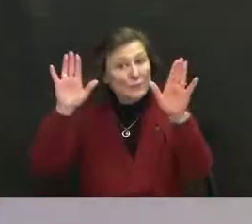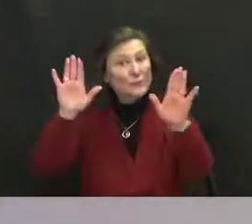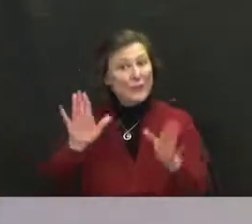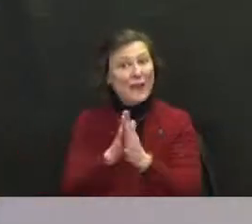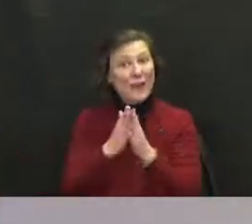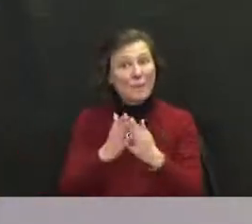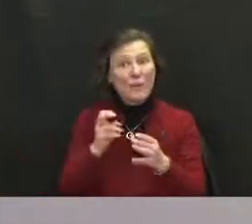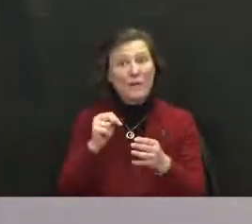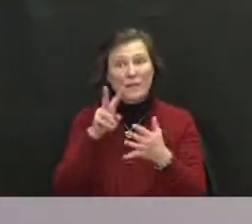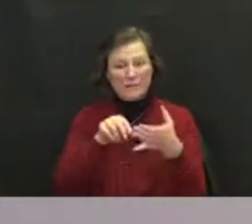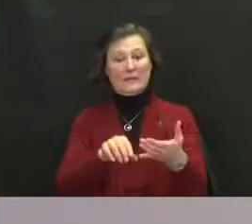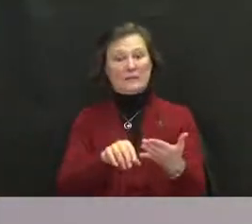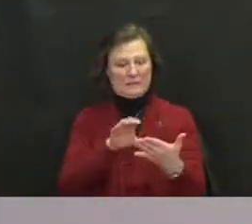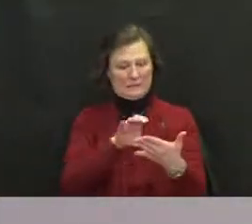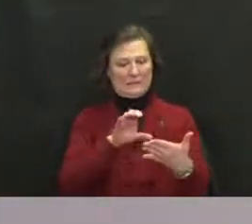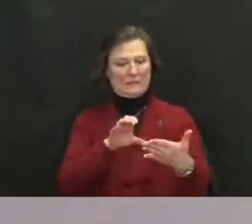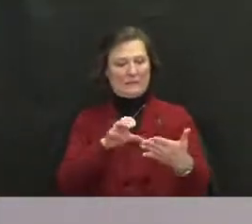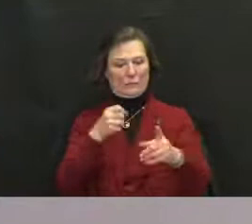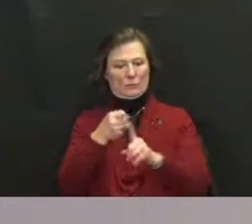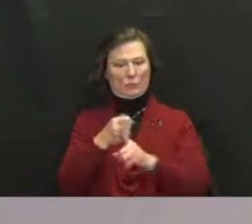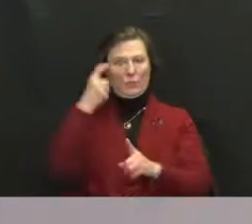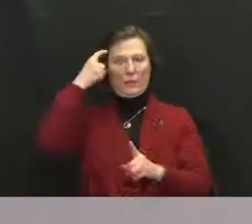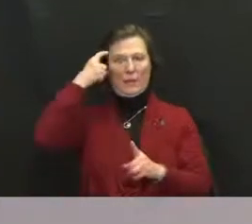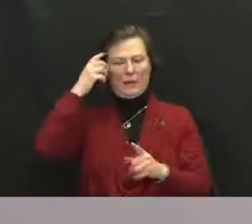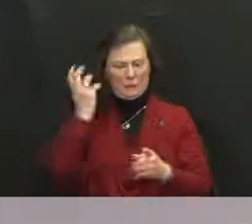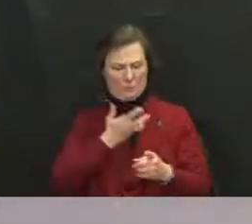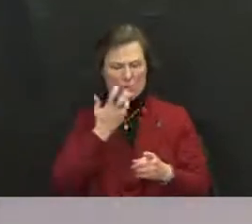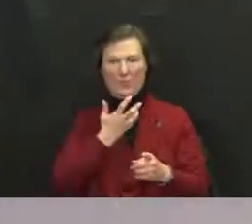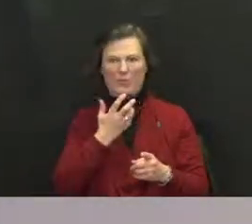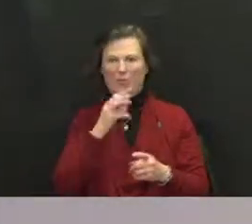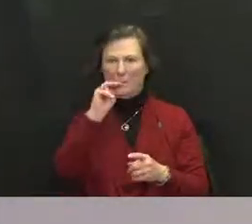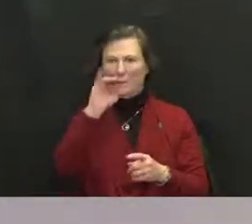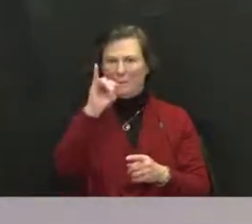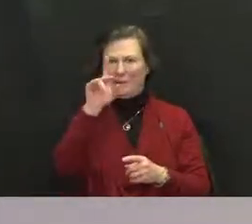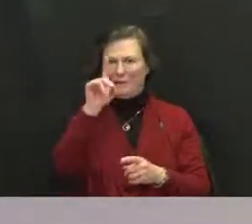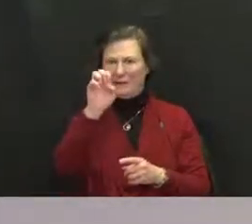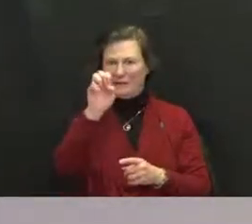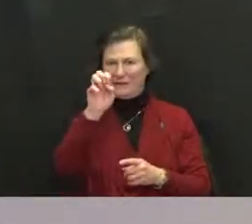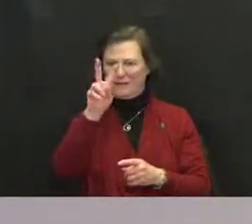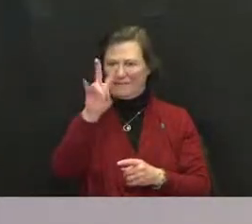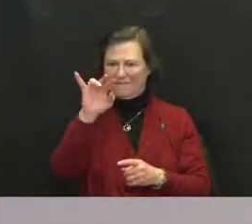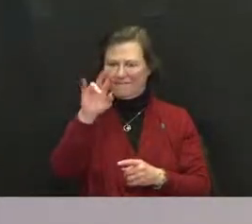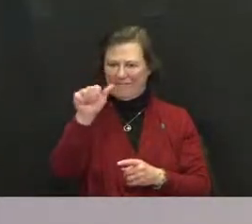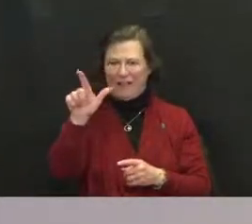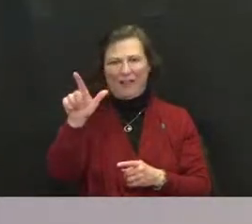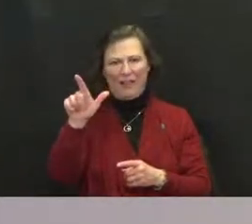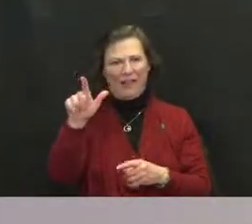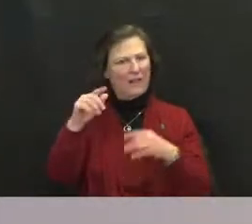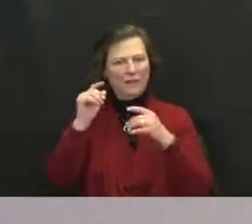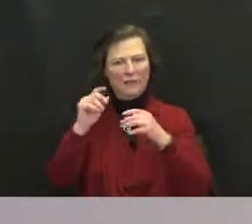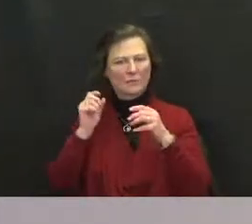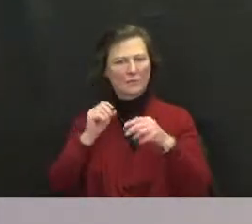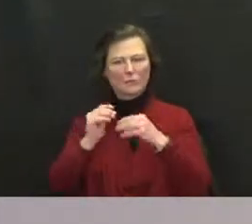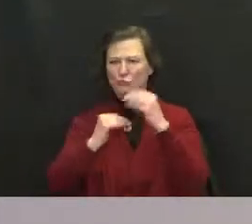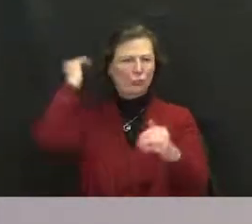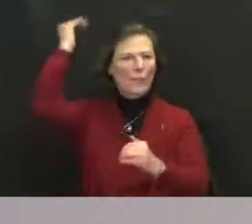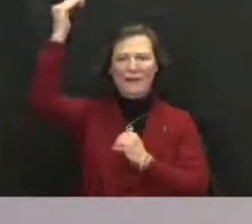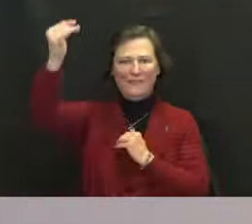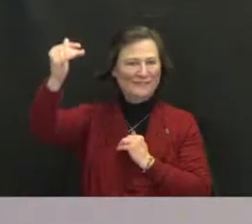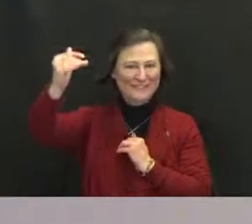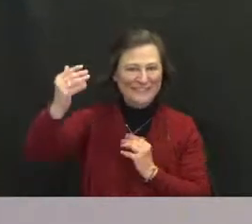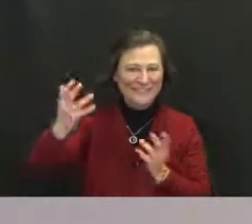read these sections and it kind of strikes the mind as medieval, just over the top. And